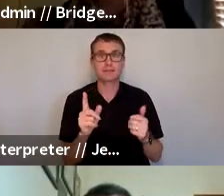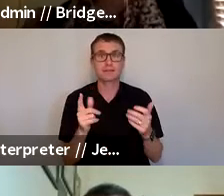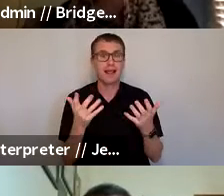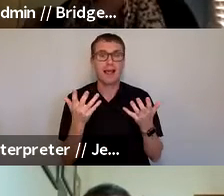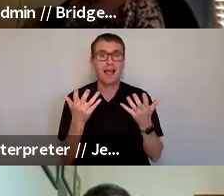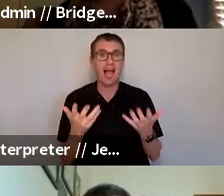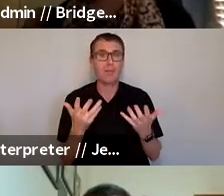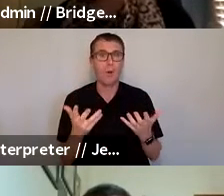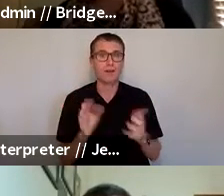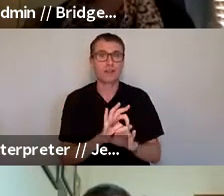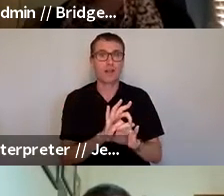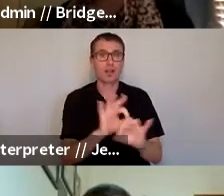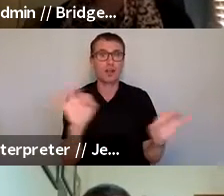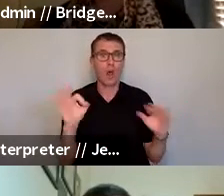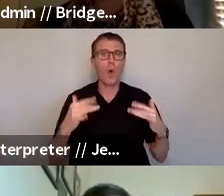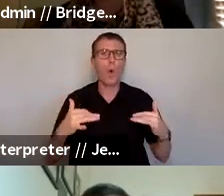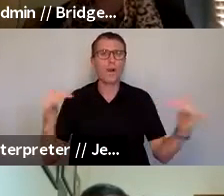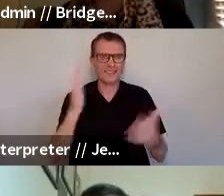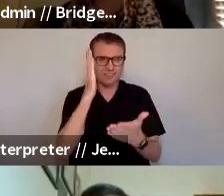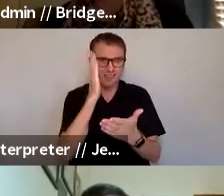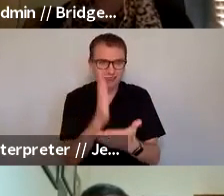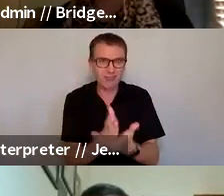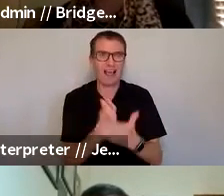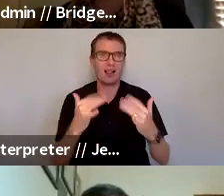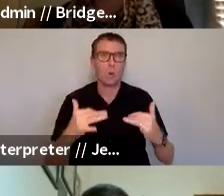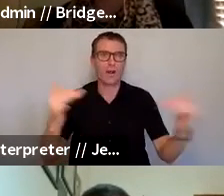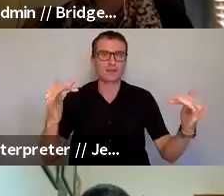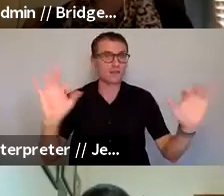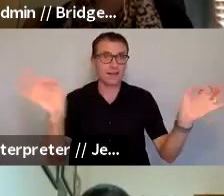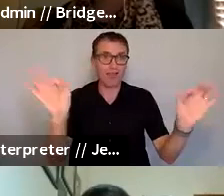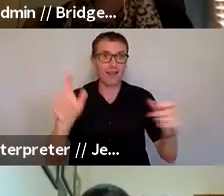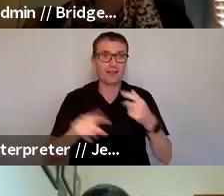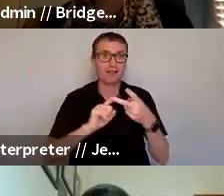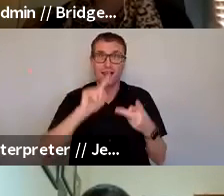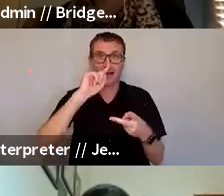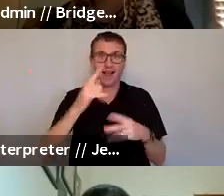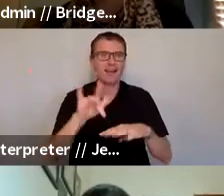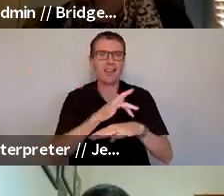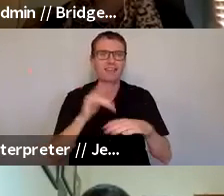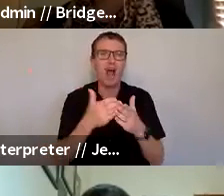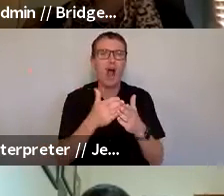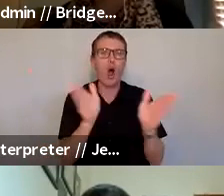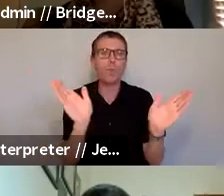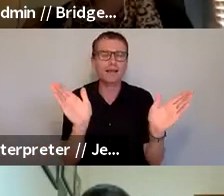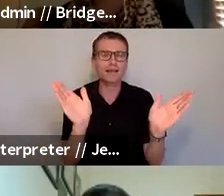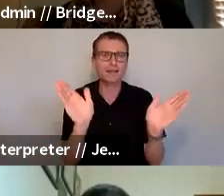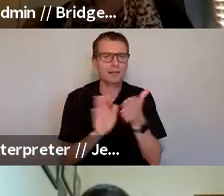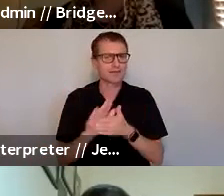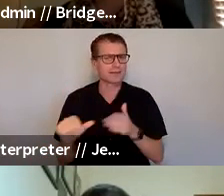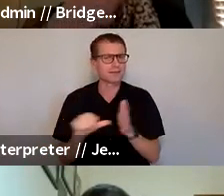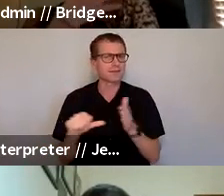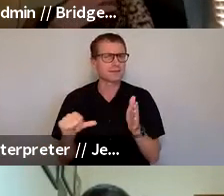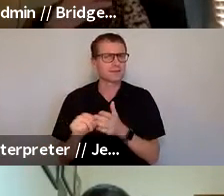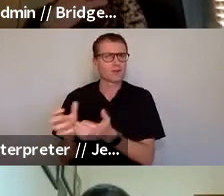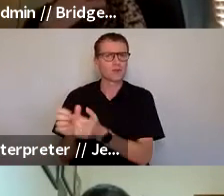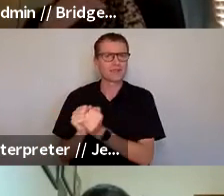nobody can open their theatres, it's really hard to imagine how we're going to find the funding, you know, for the audio description, for the sign